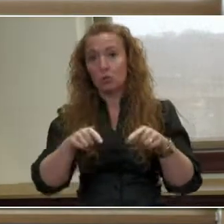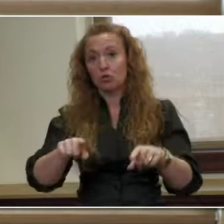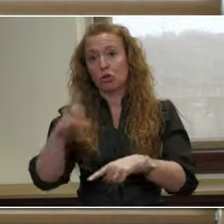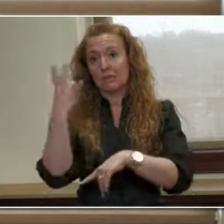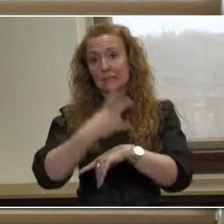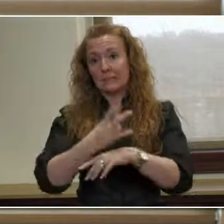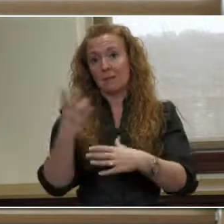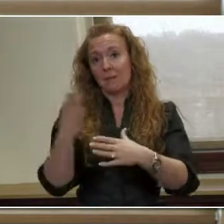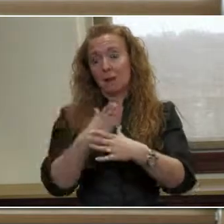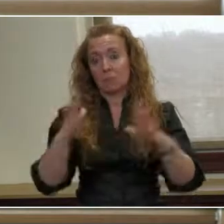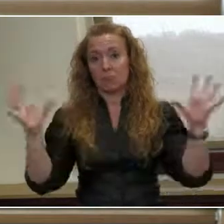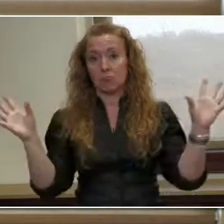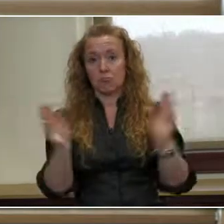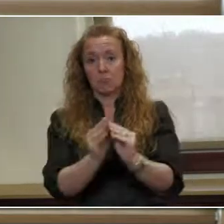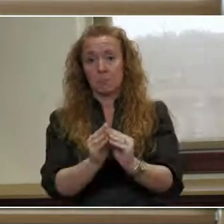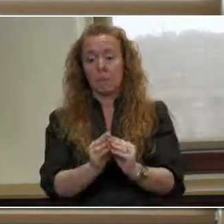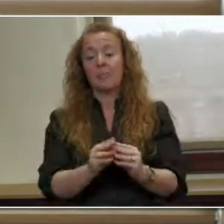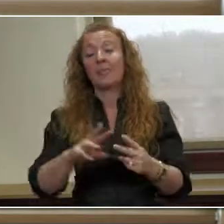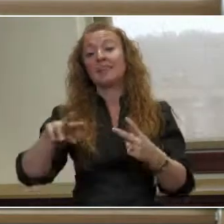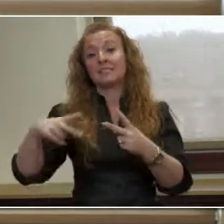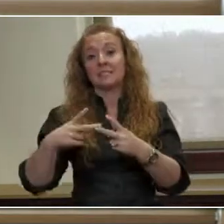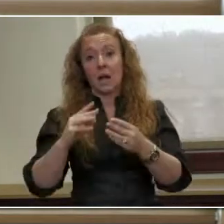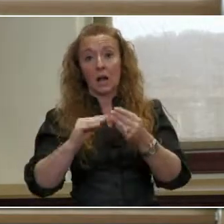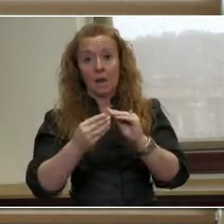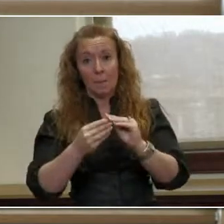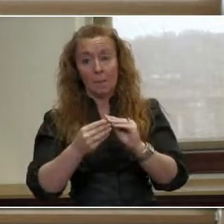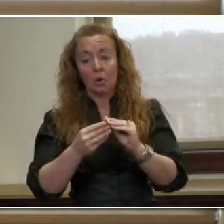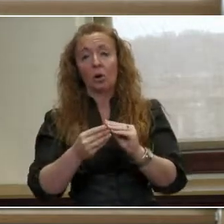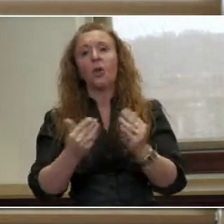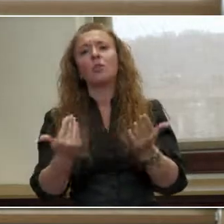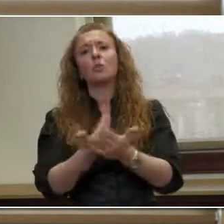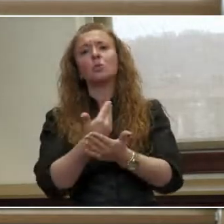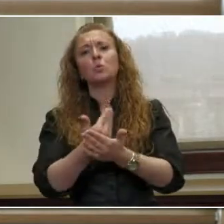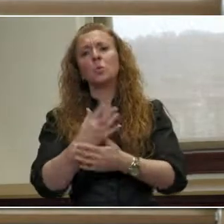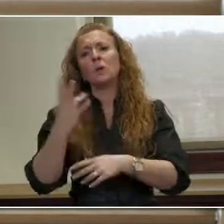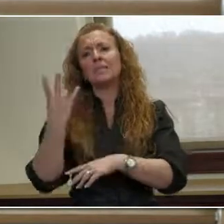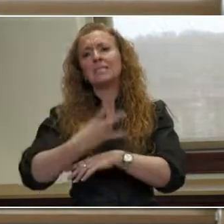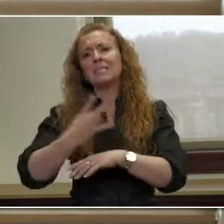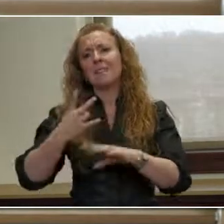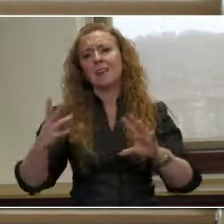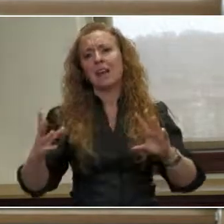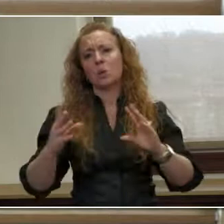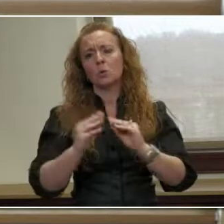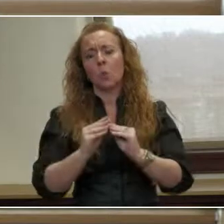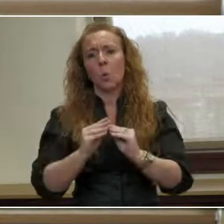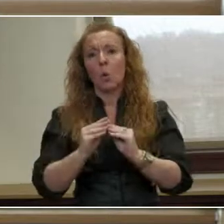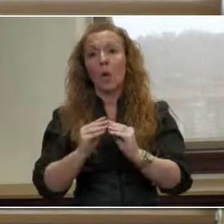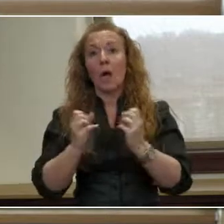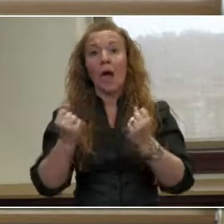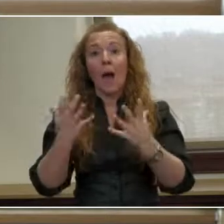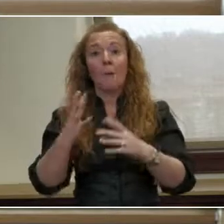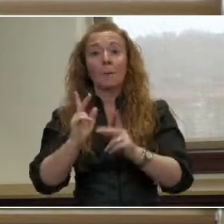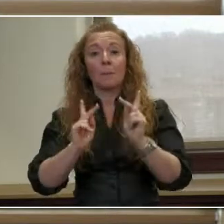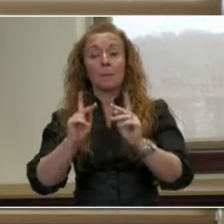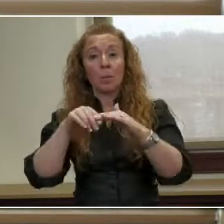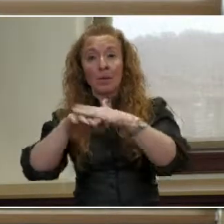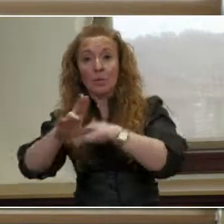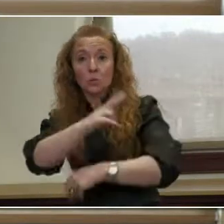days. The second indicator is the new 7-day total COVID hospital admissions